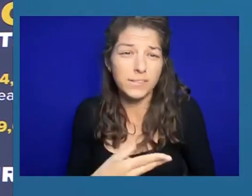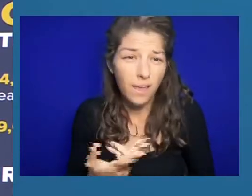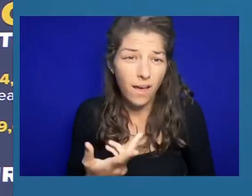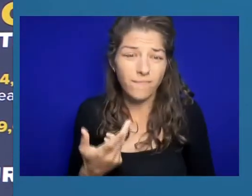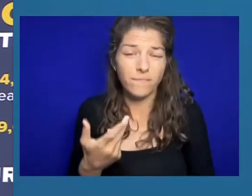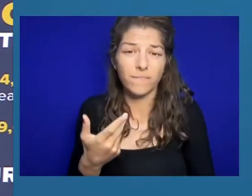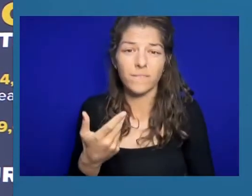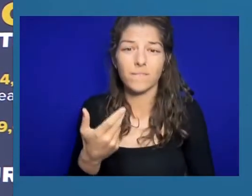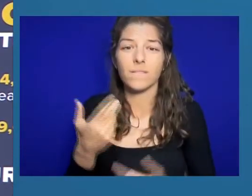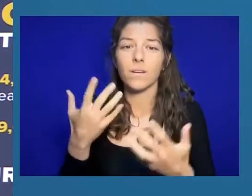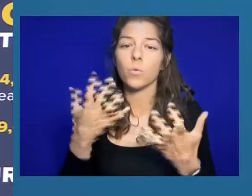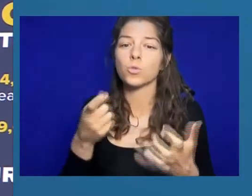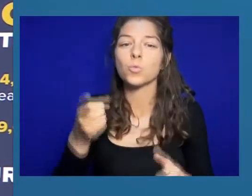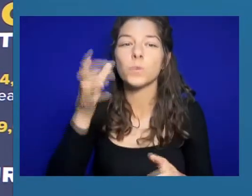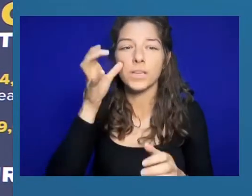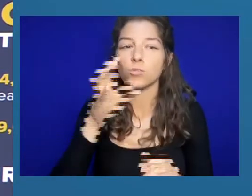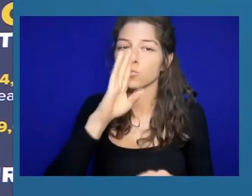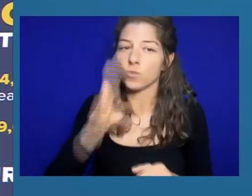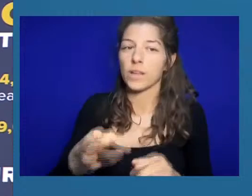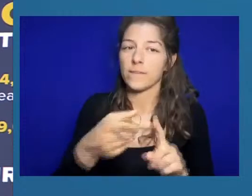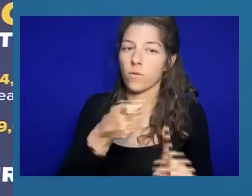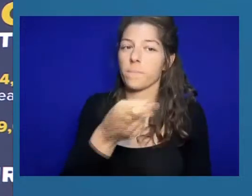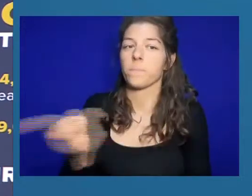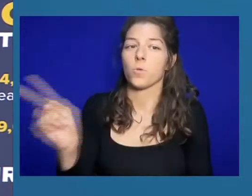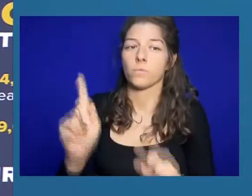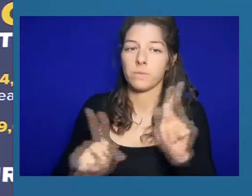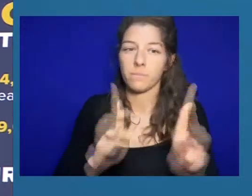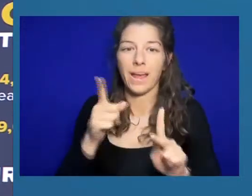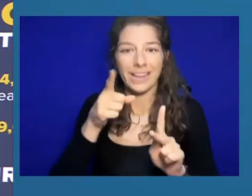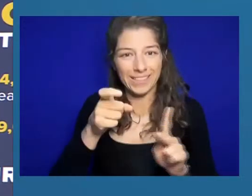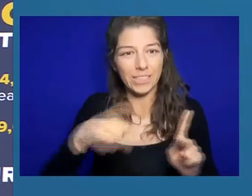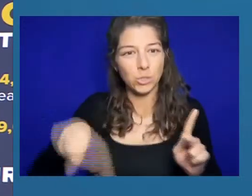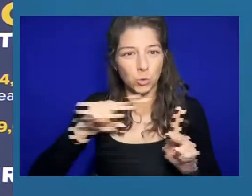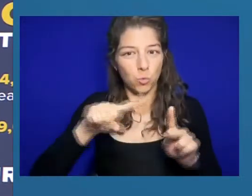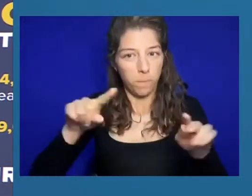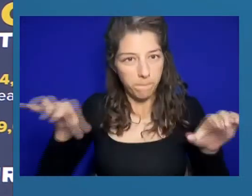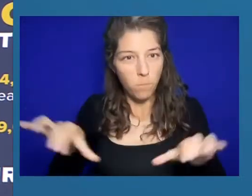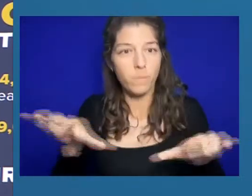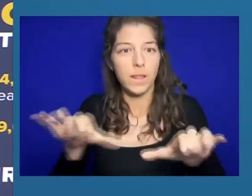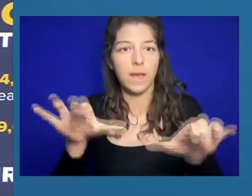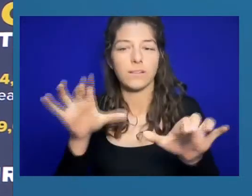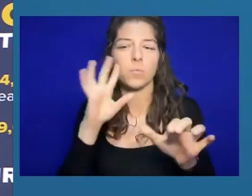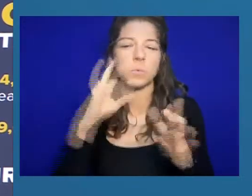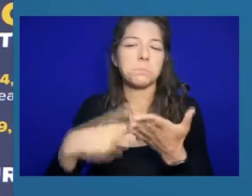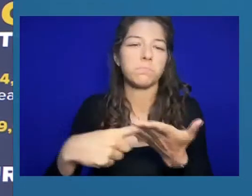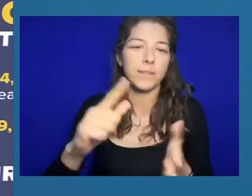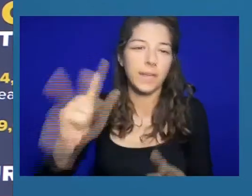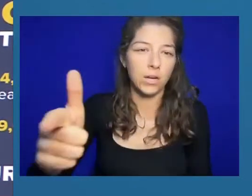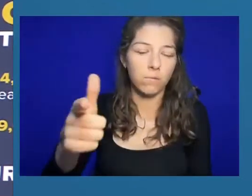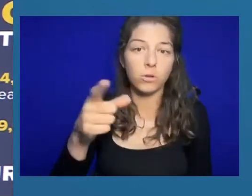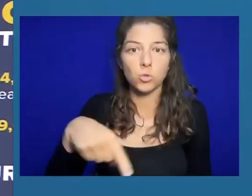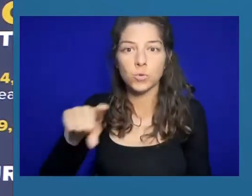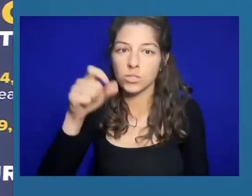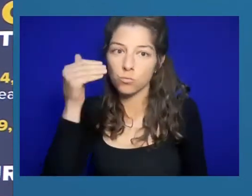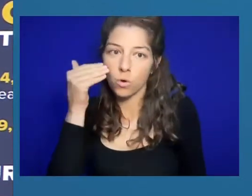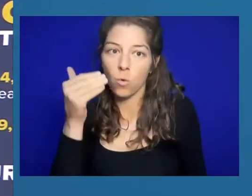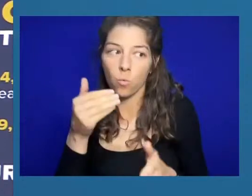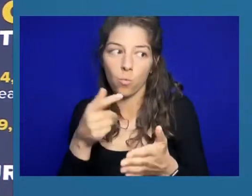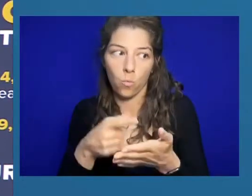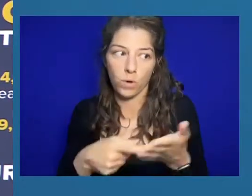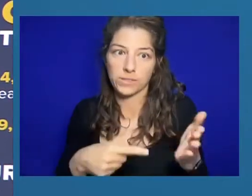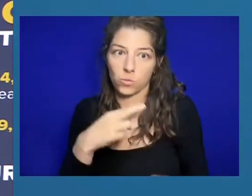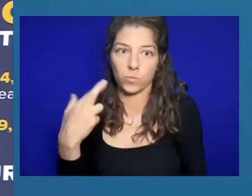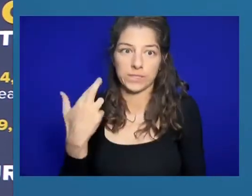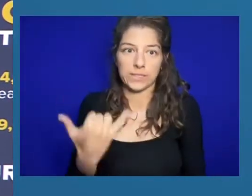So I want you to hear directly because I need you mobilized. And I'll get to that a little bit later. But you need to know what's at stake here.